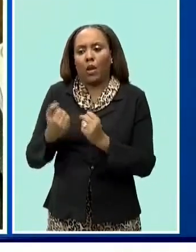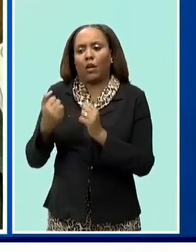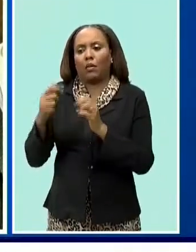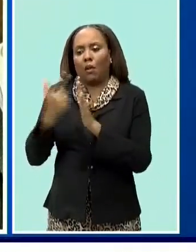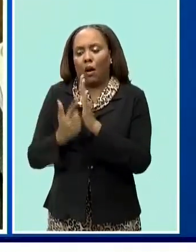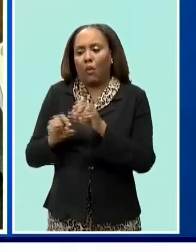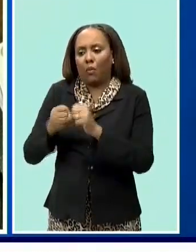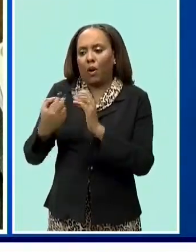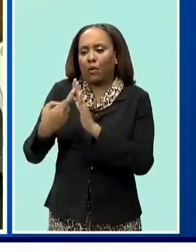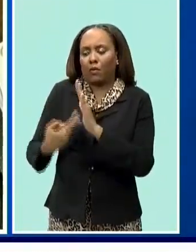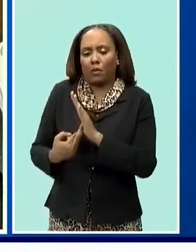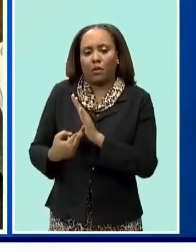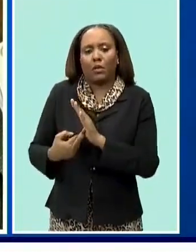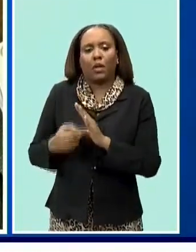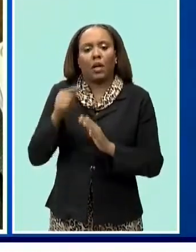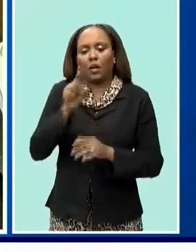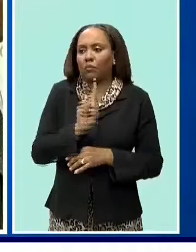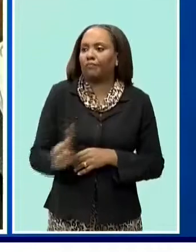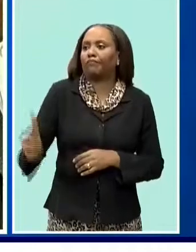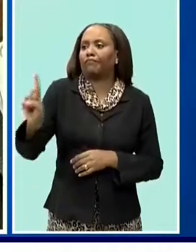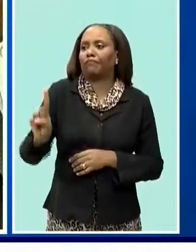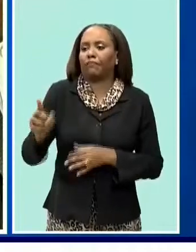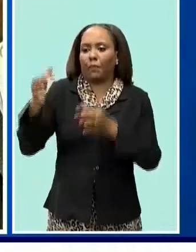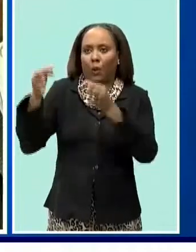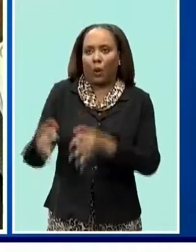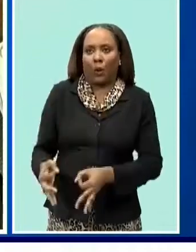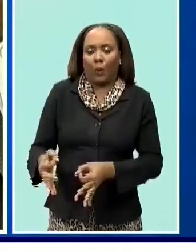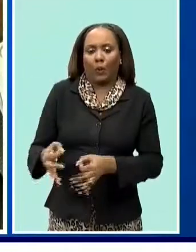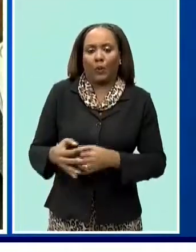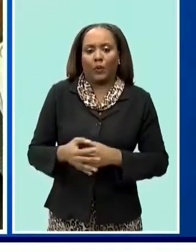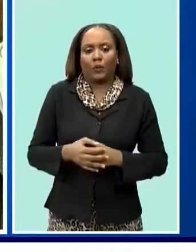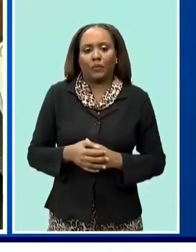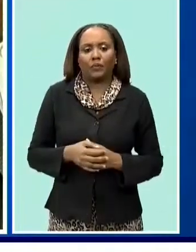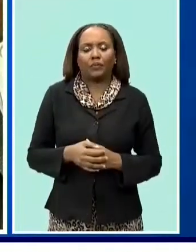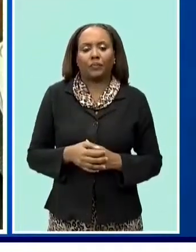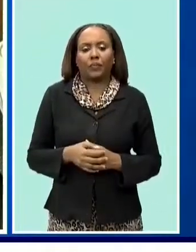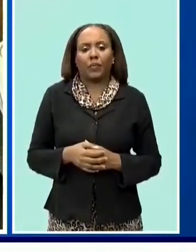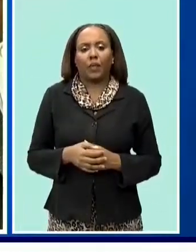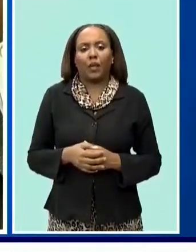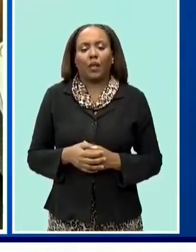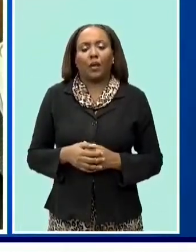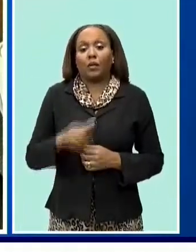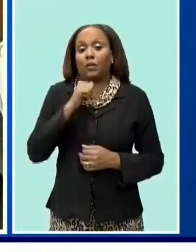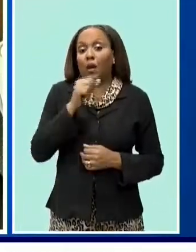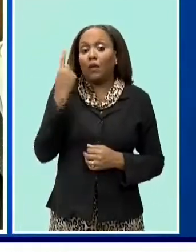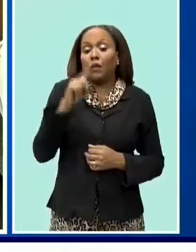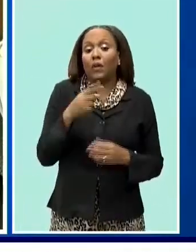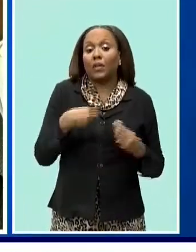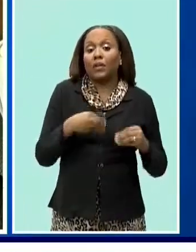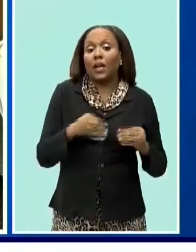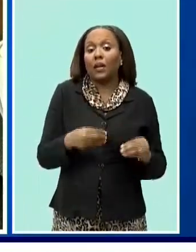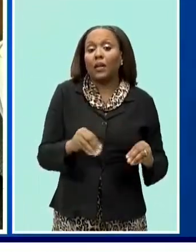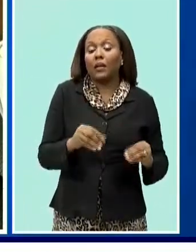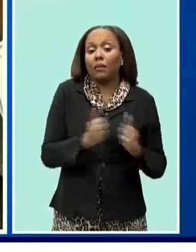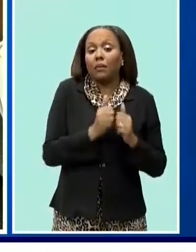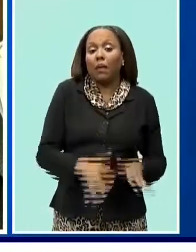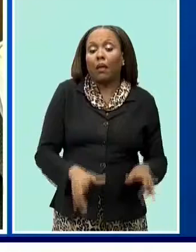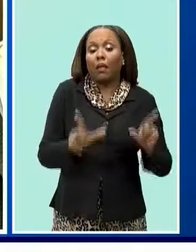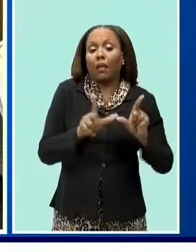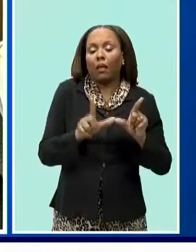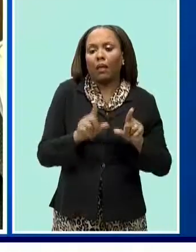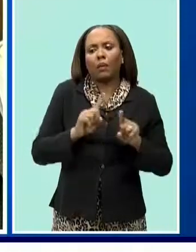the court, not for the not selling without a license, but for your continued attempt